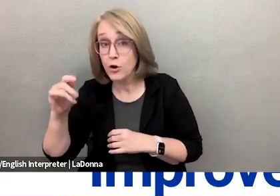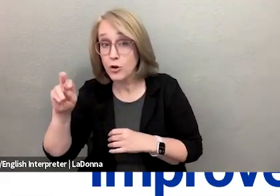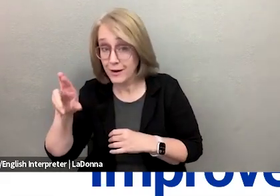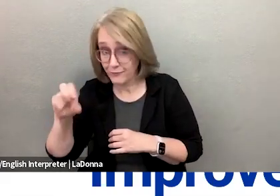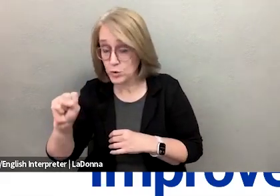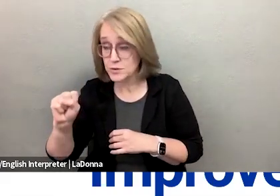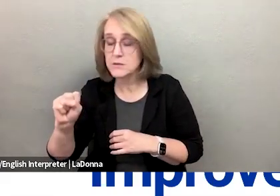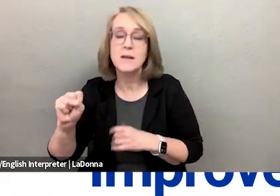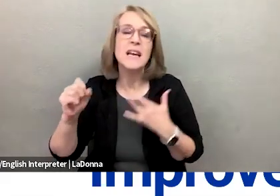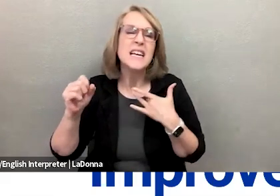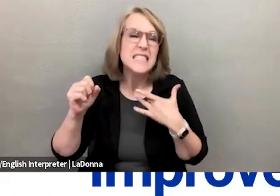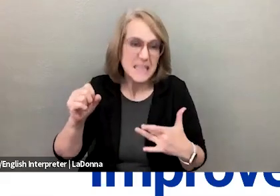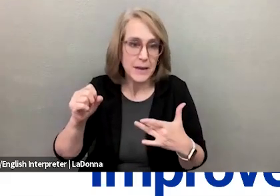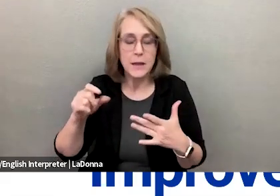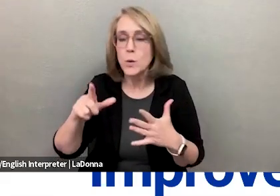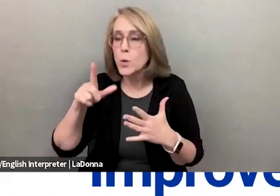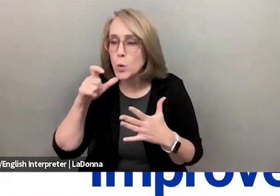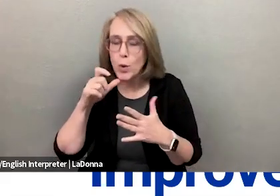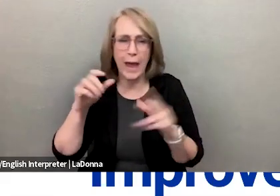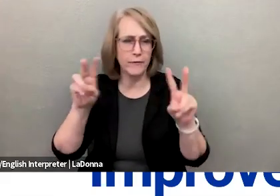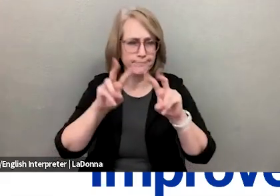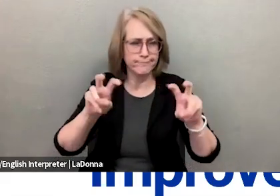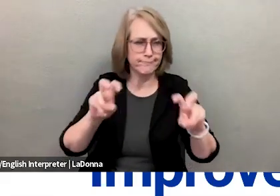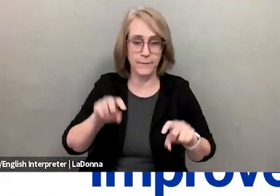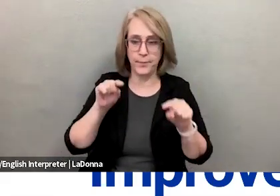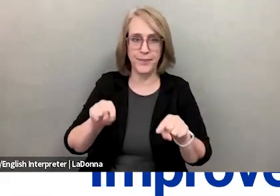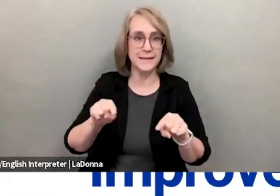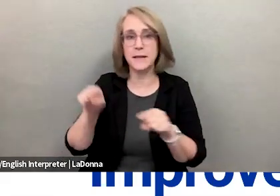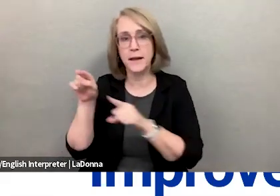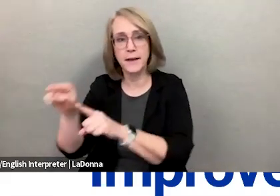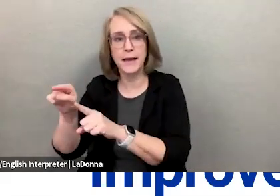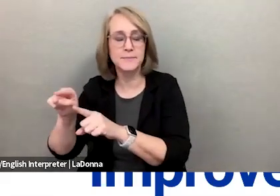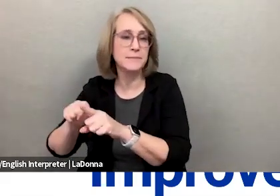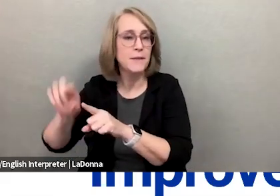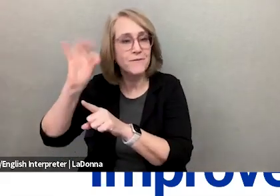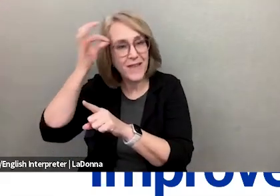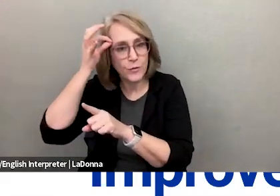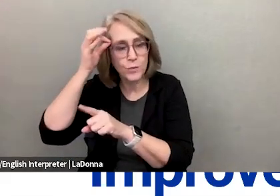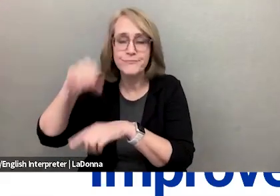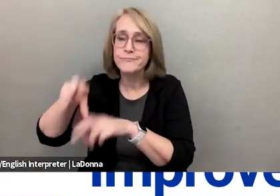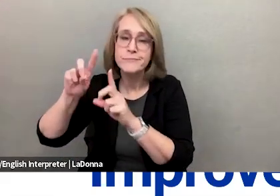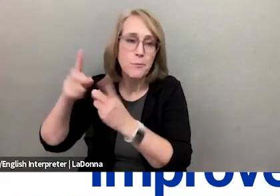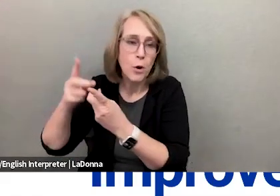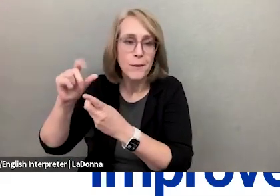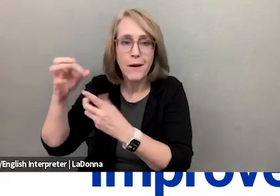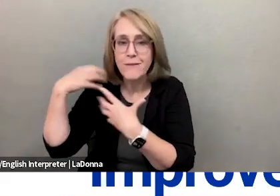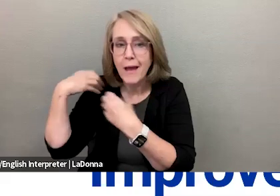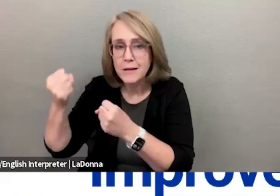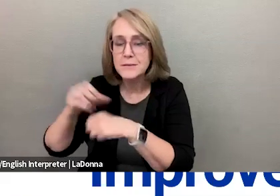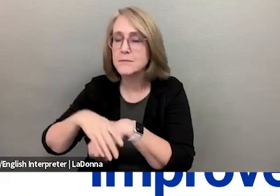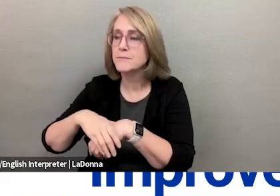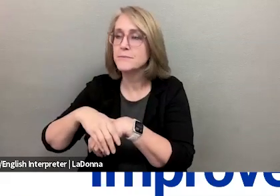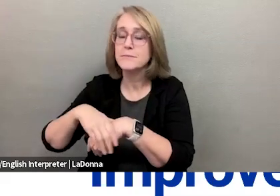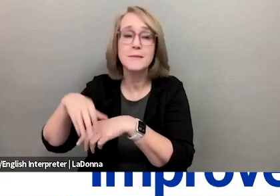government, of the sectors that have looked at direct care workers have been departments of health, divisions of disability, and divisions